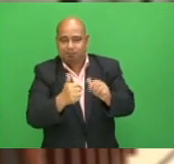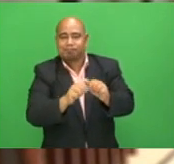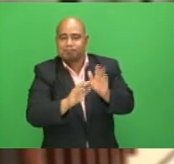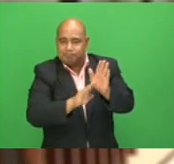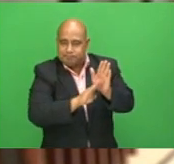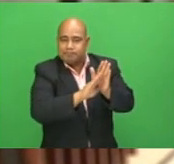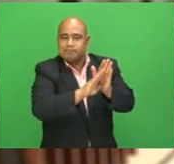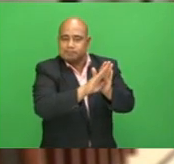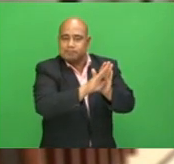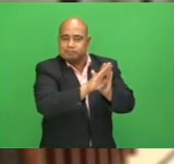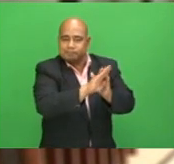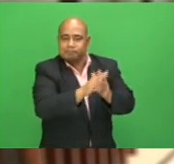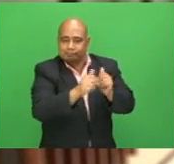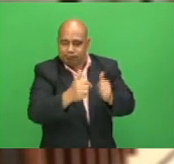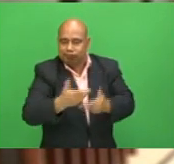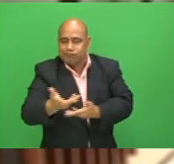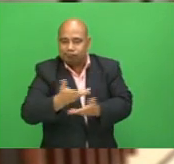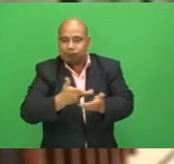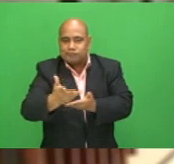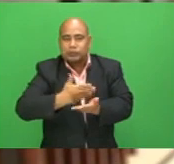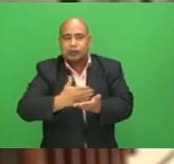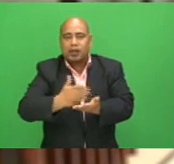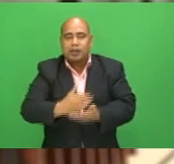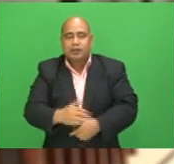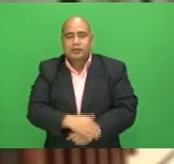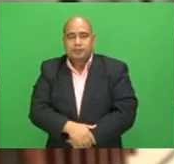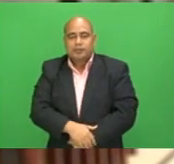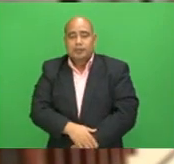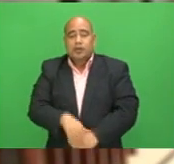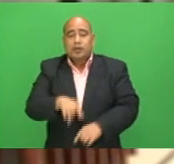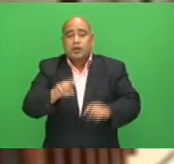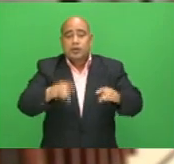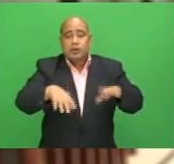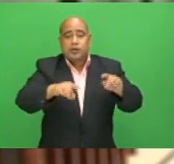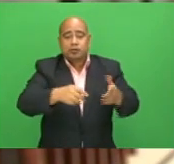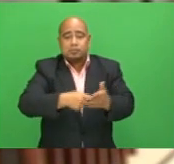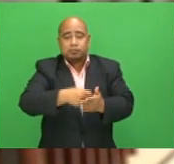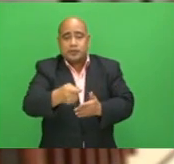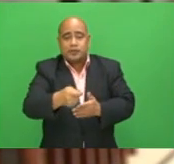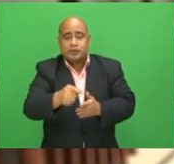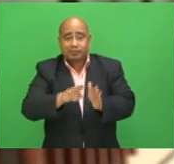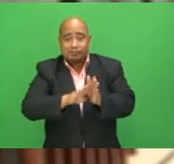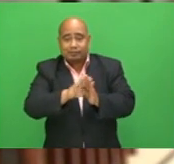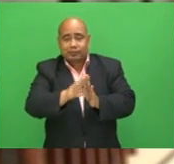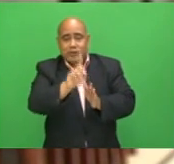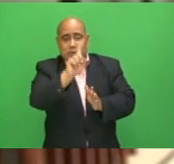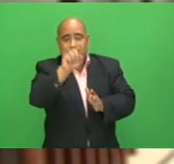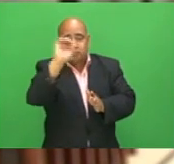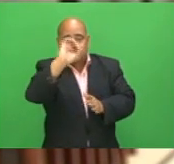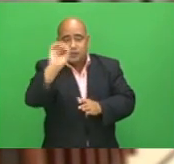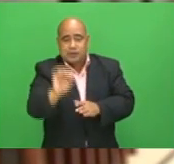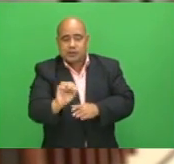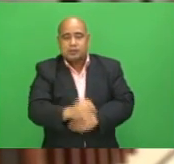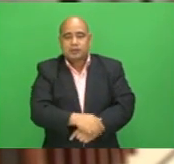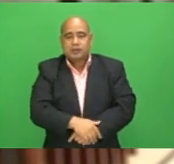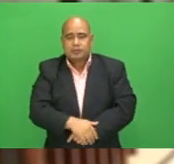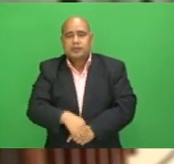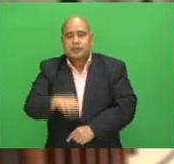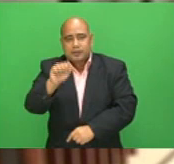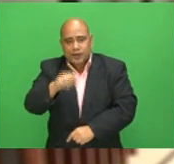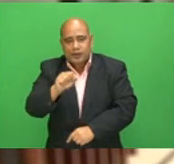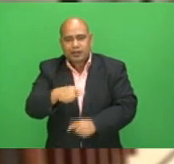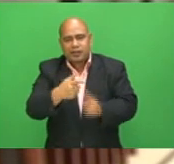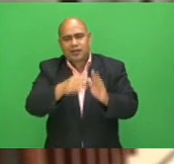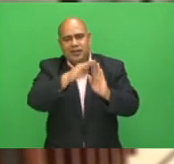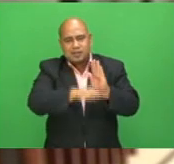Australian total payroll jobs increased 1% between mid-May and mid-June, though they were still down 6.4% on